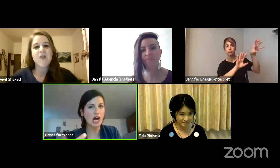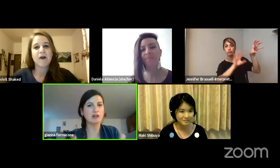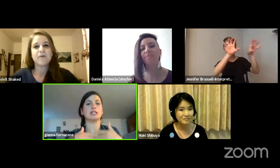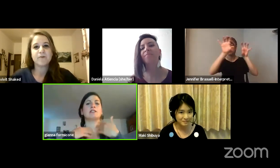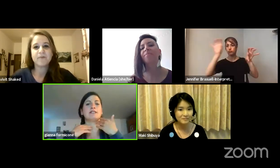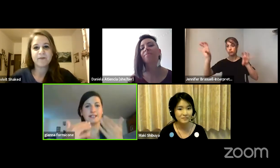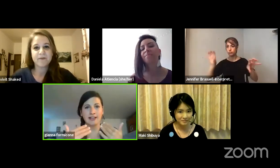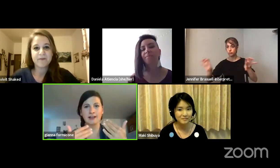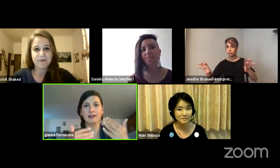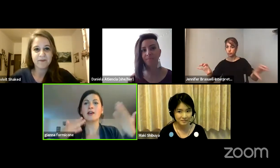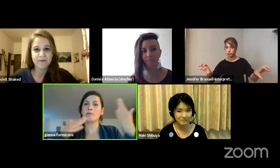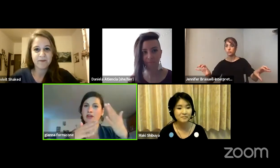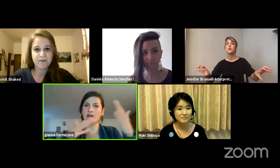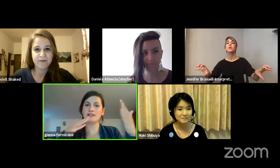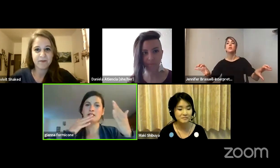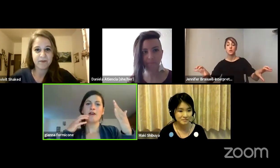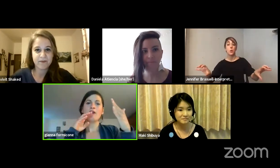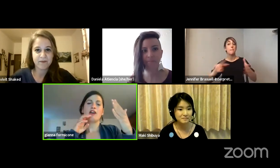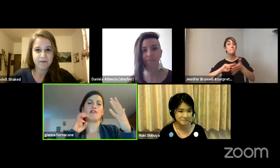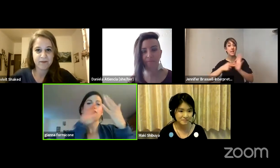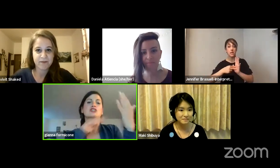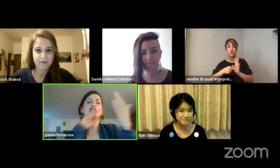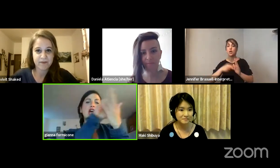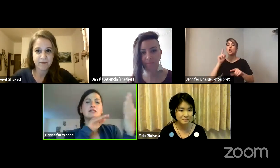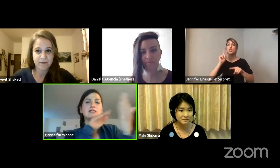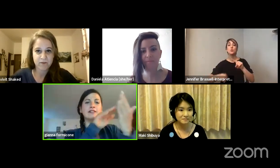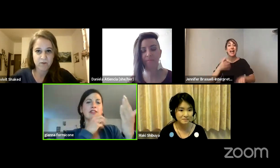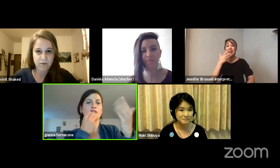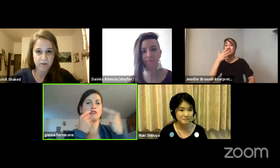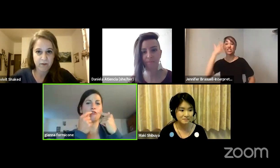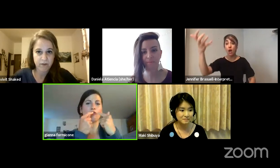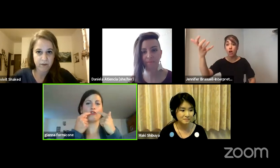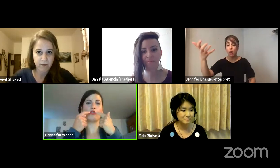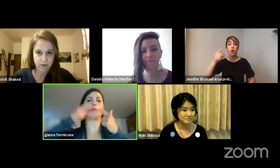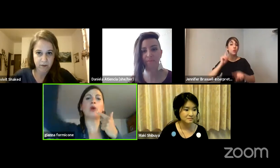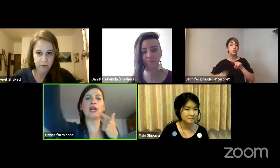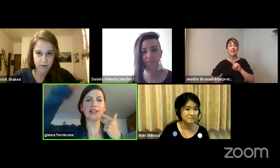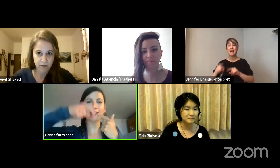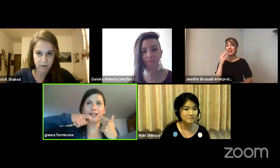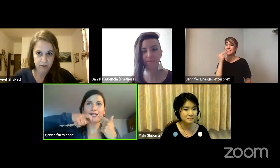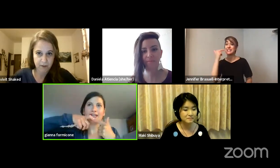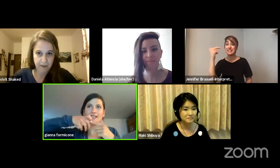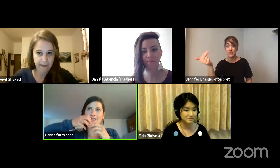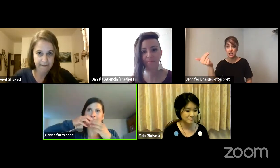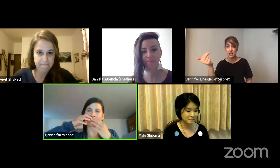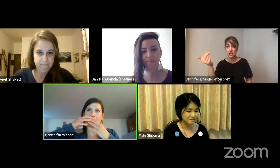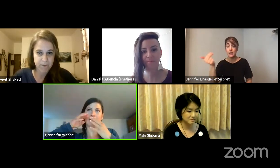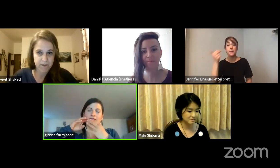cannot shout, you cannot sing, because if you're shouting, then your breath